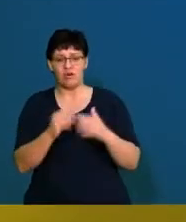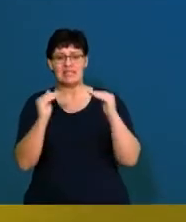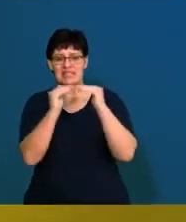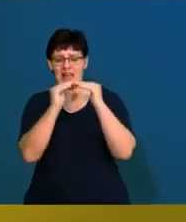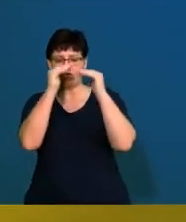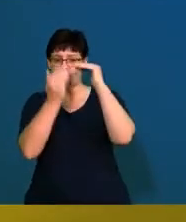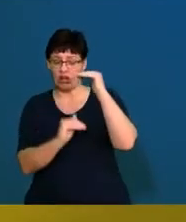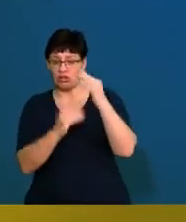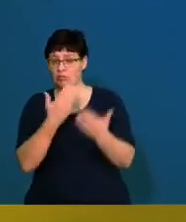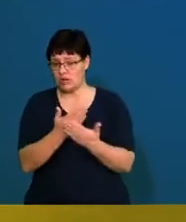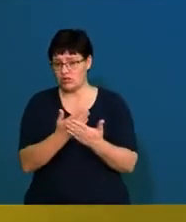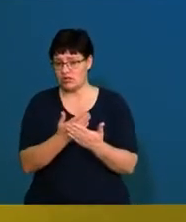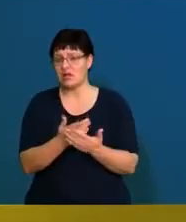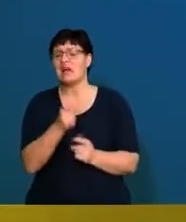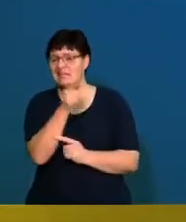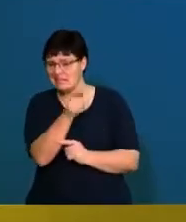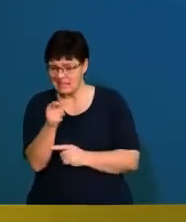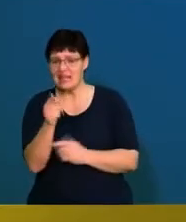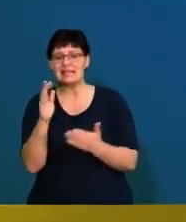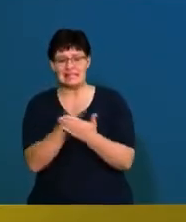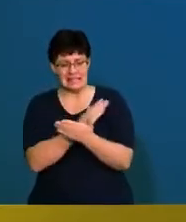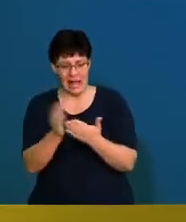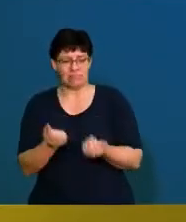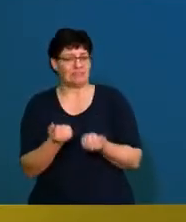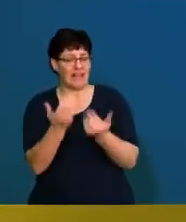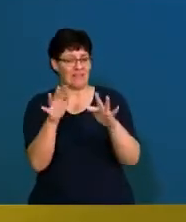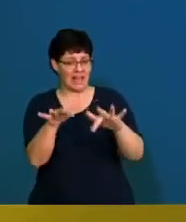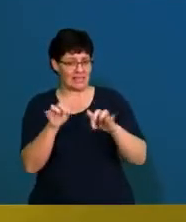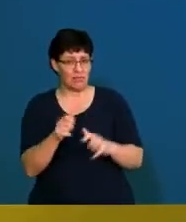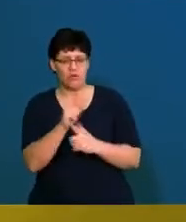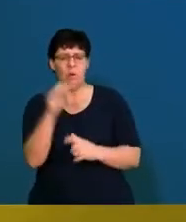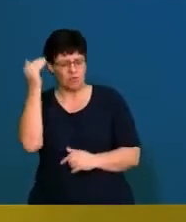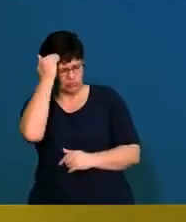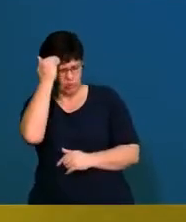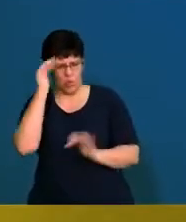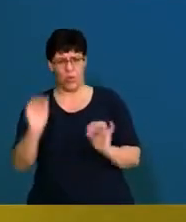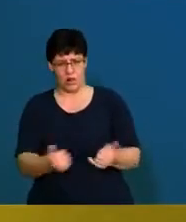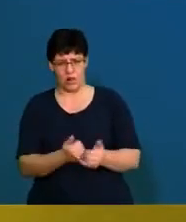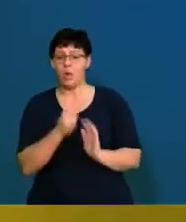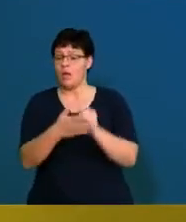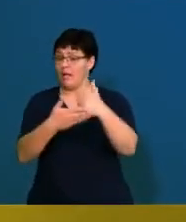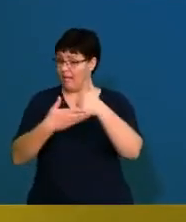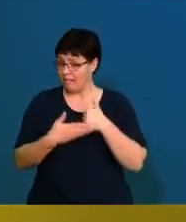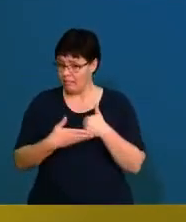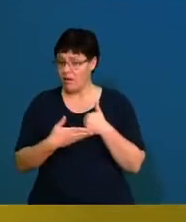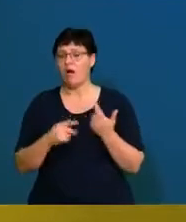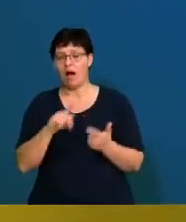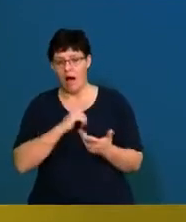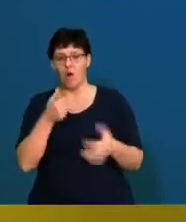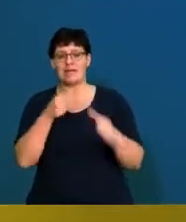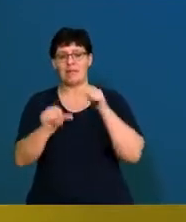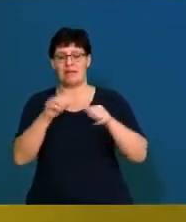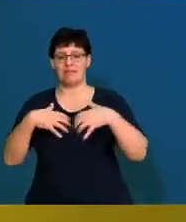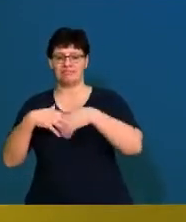reduction potential, is some of the tools that will be given in the exam. It's something that we need to be familiar. It can also help us in terms of